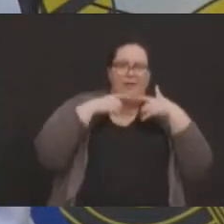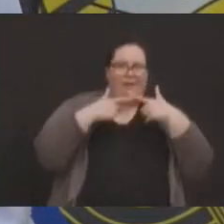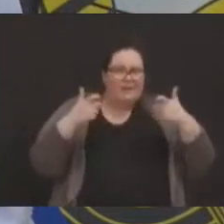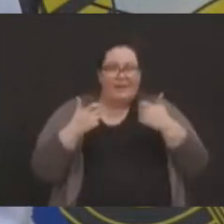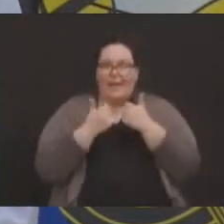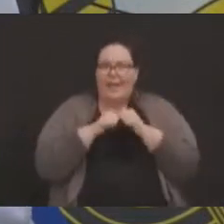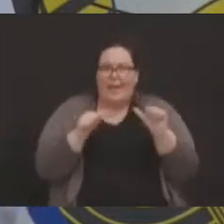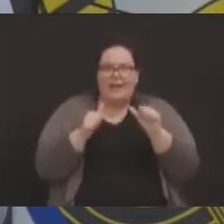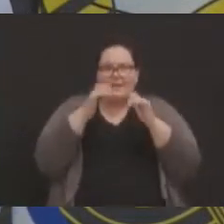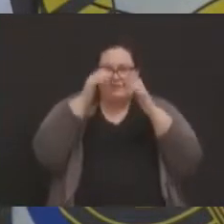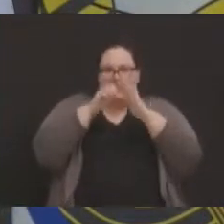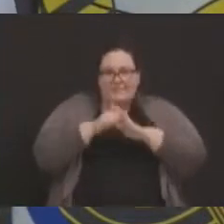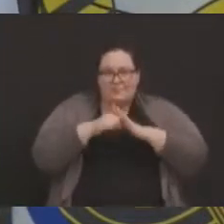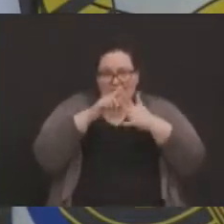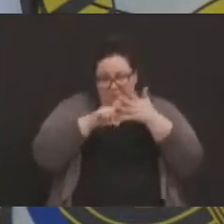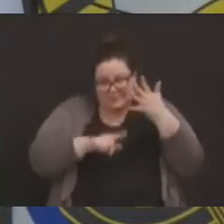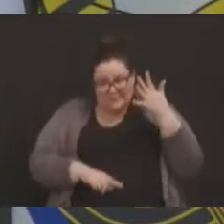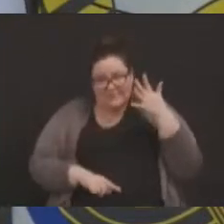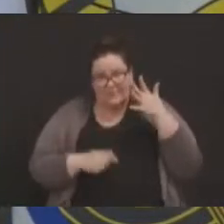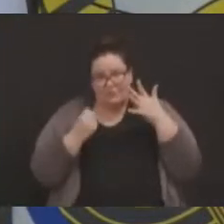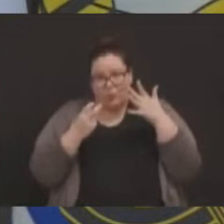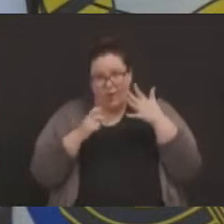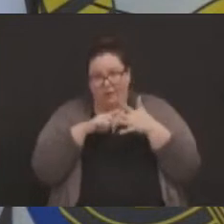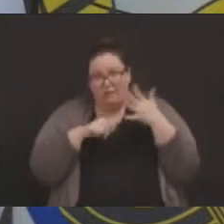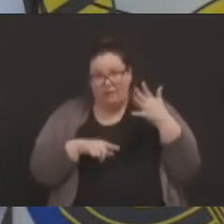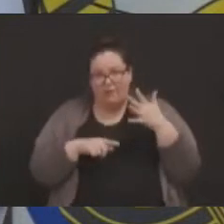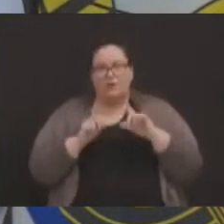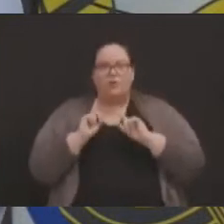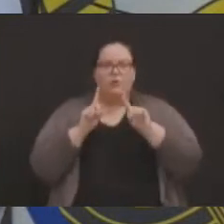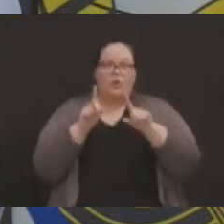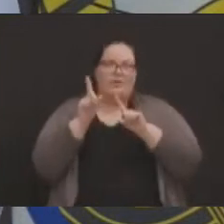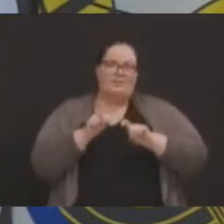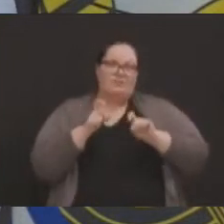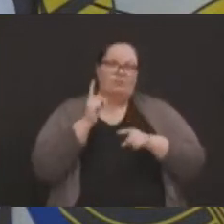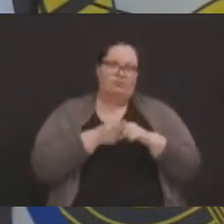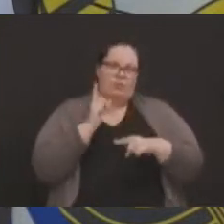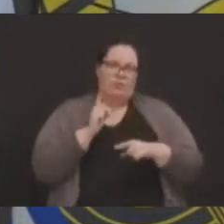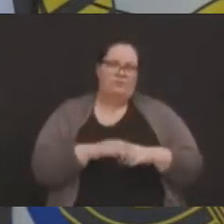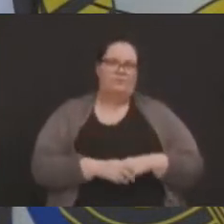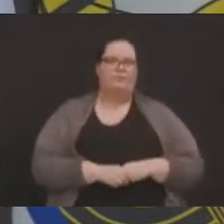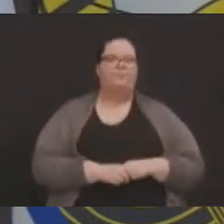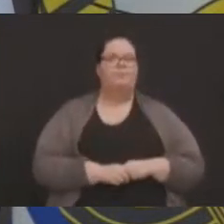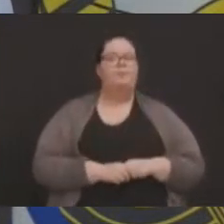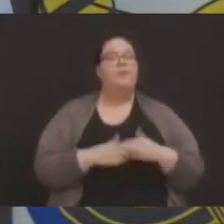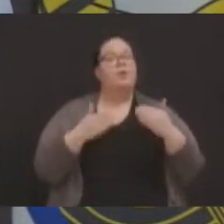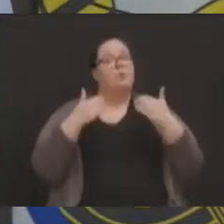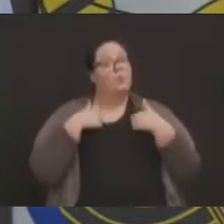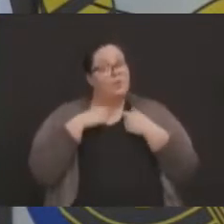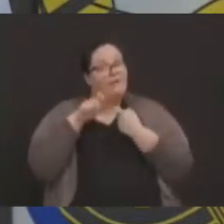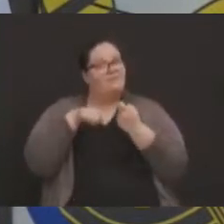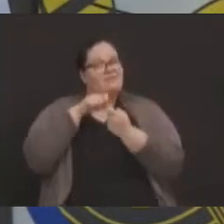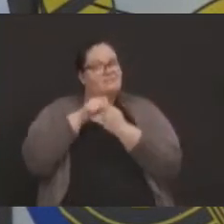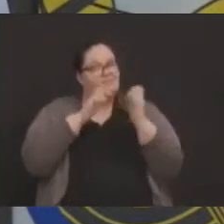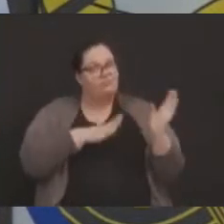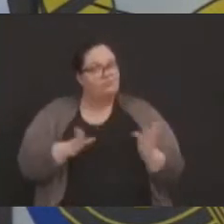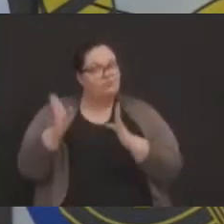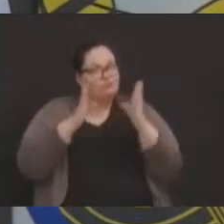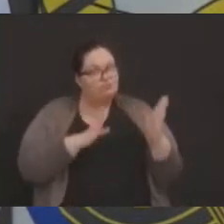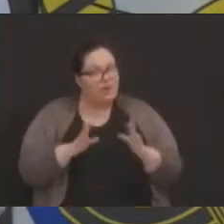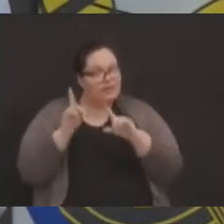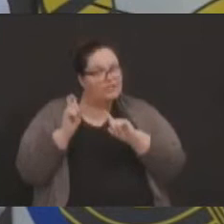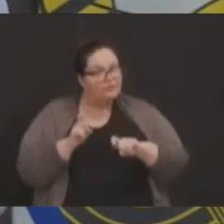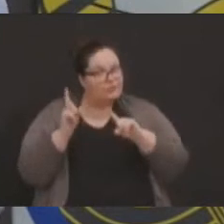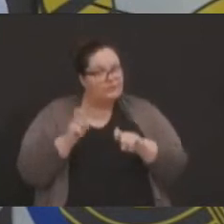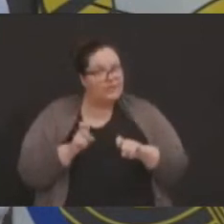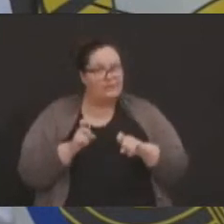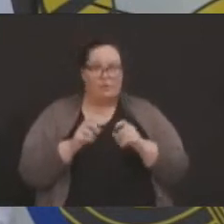up our testing efforts when we have to, set up additional assessment sites when required to do so, that people do not have to travel as